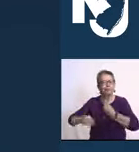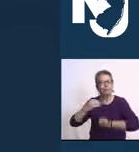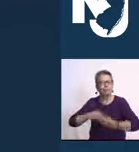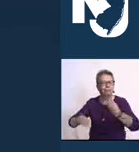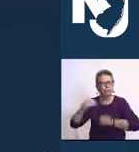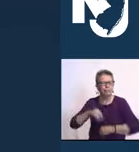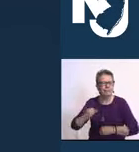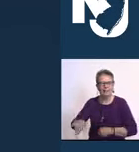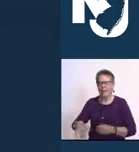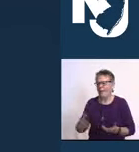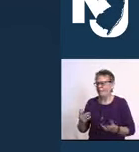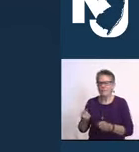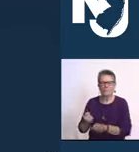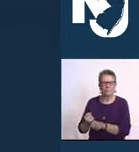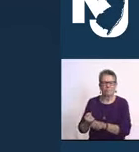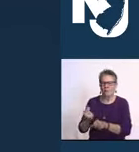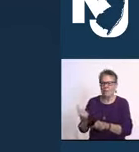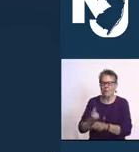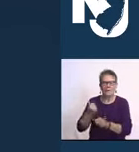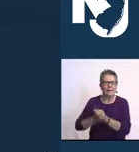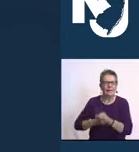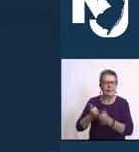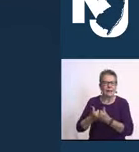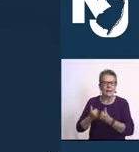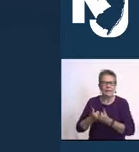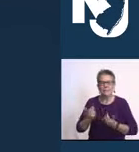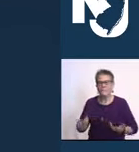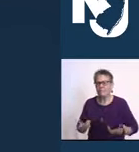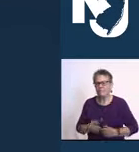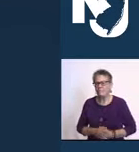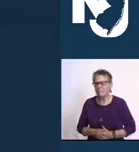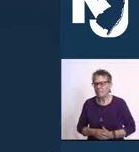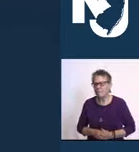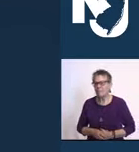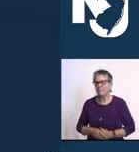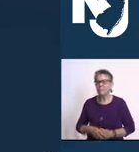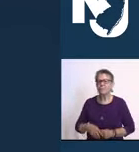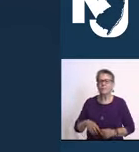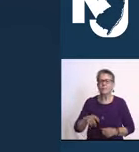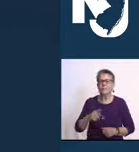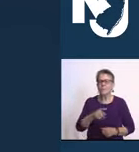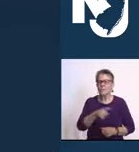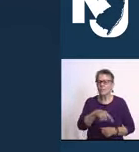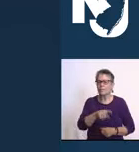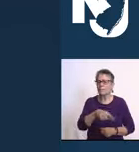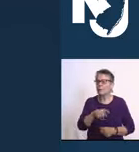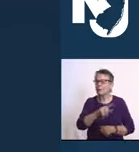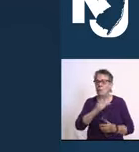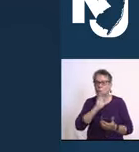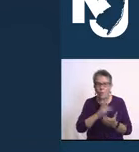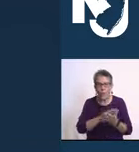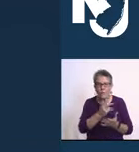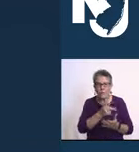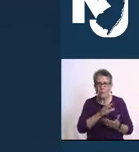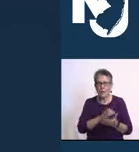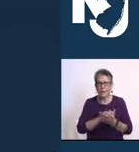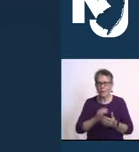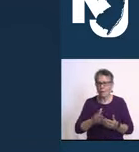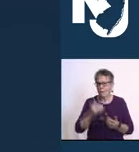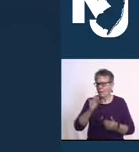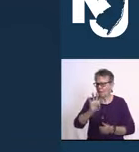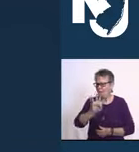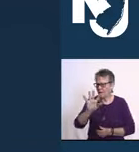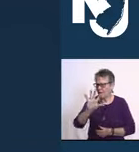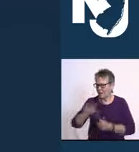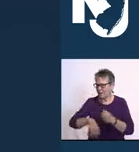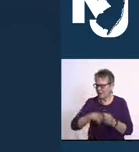carried on by his wife on the right there of nearly 45 years, Judy, his daughter, Nicole, with whom I had the great honor of speaking,